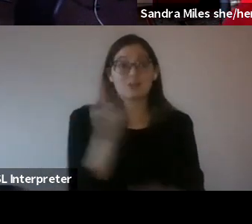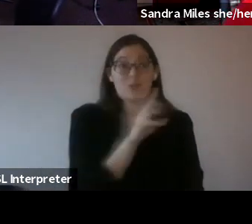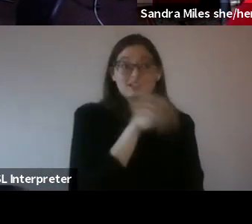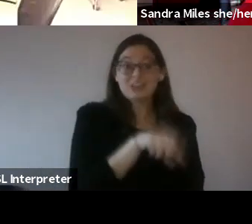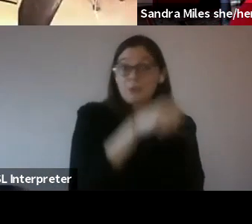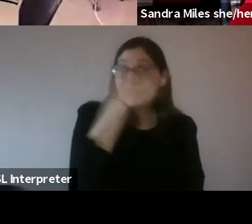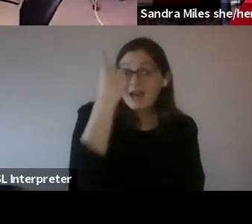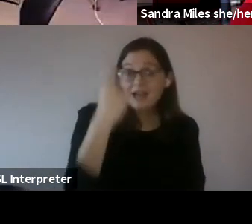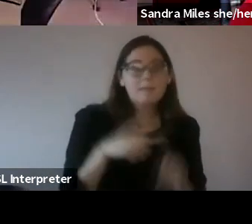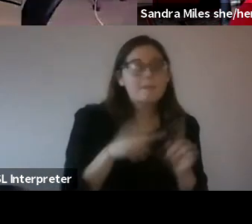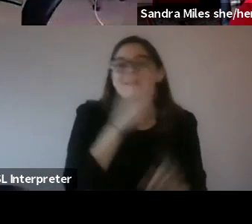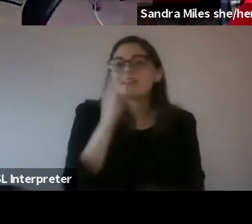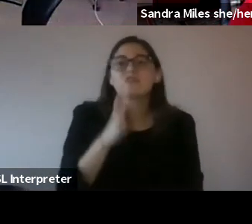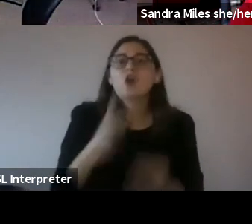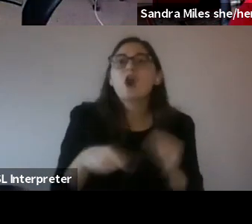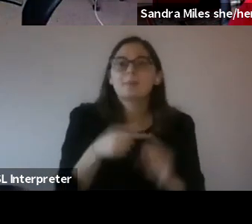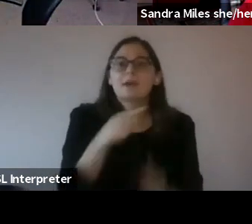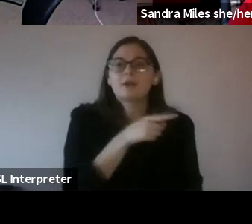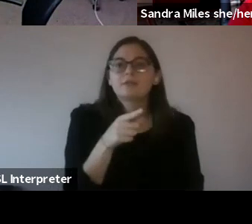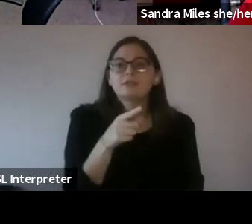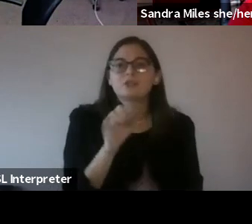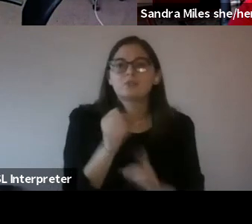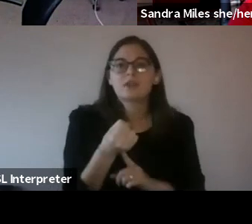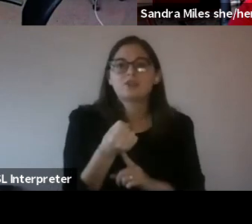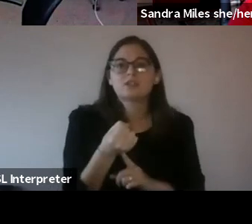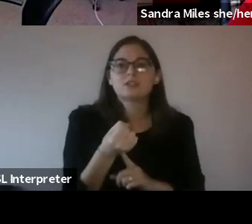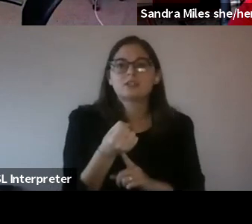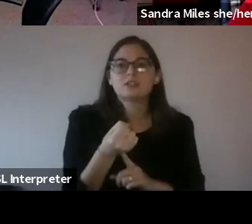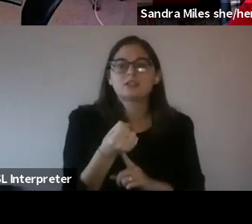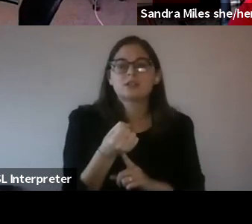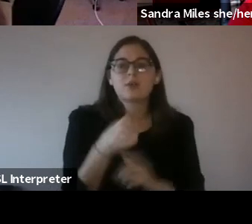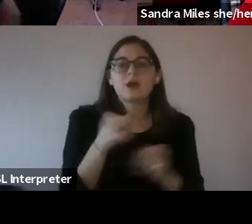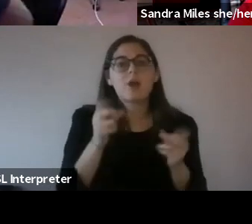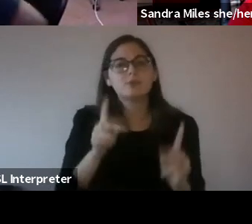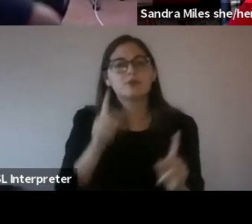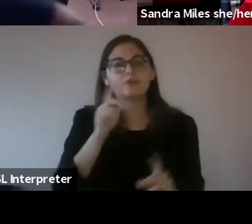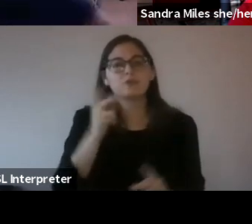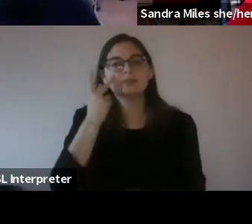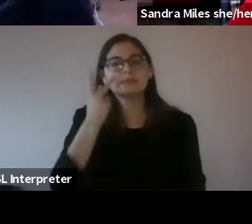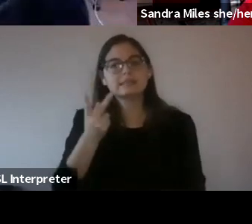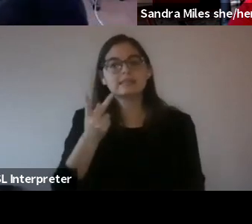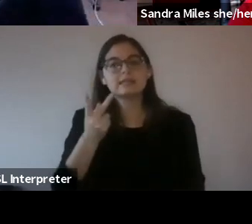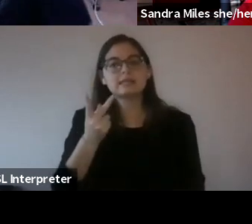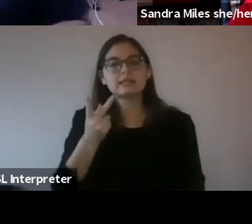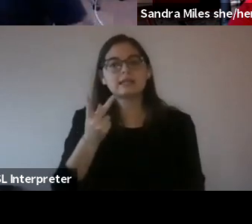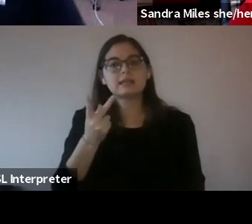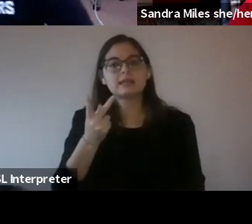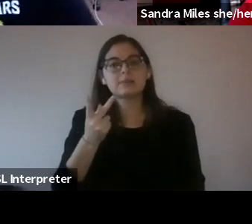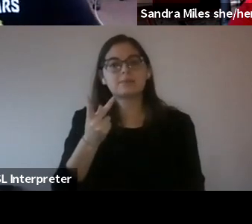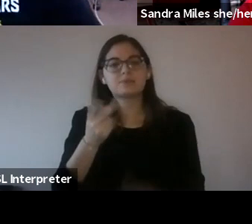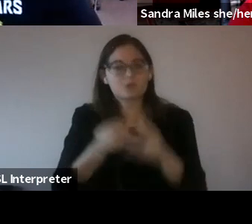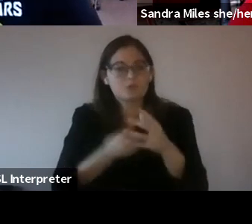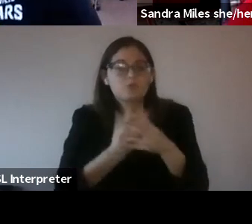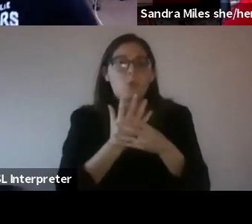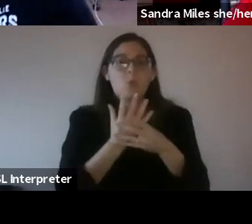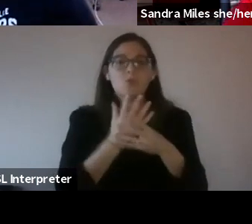never talk about those situations. So this is an opportunity to see the underpinning that the growth of this